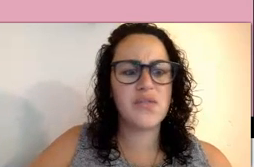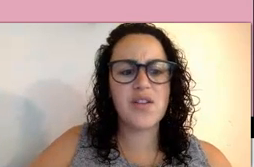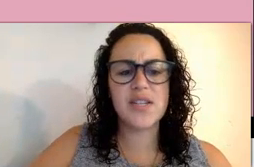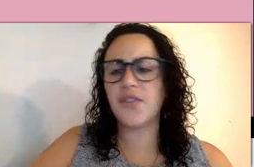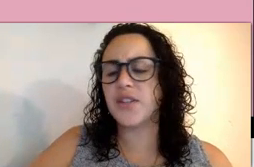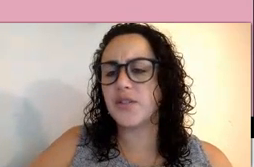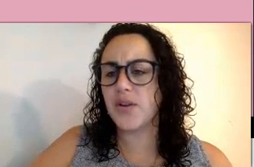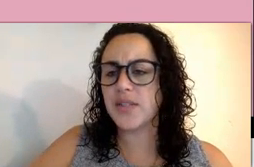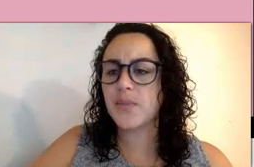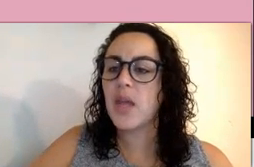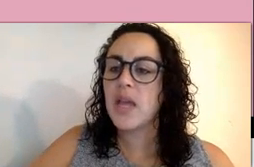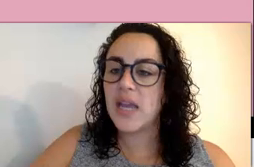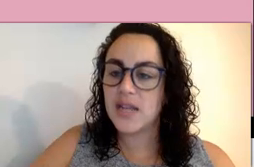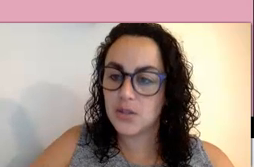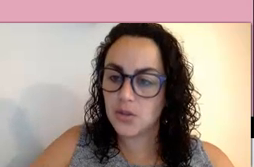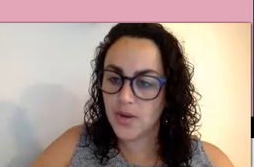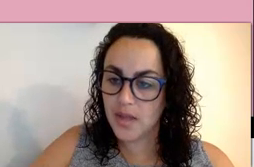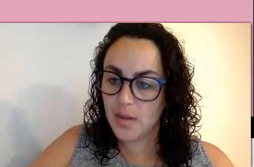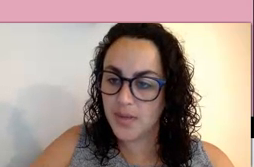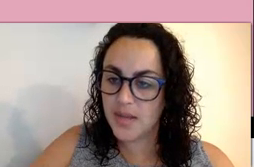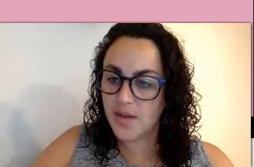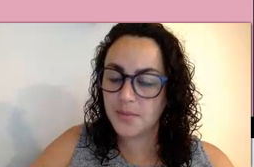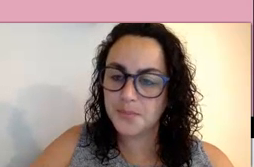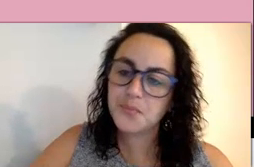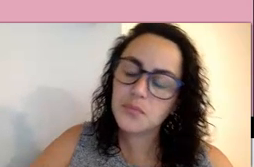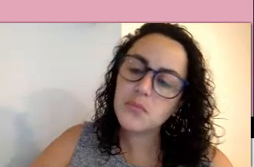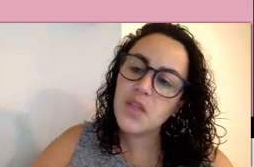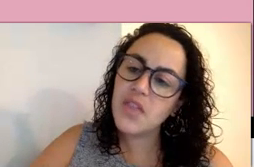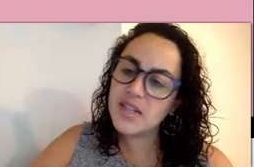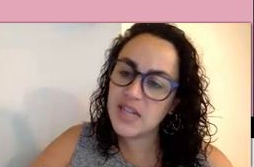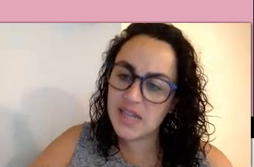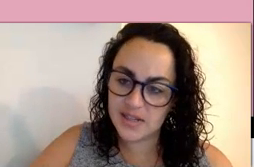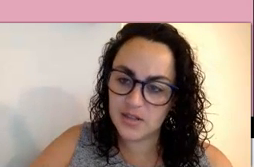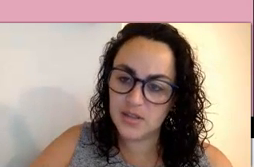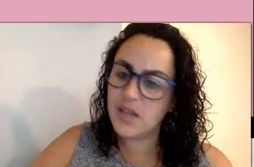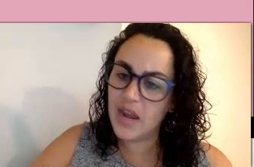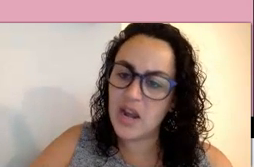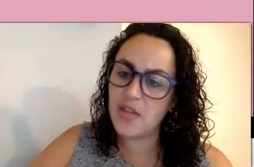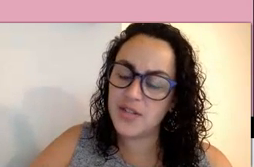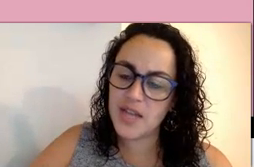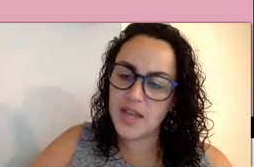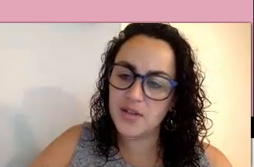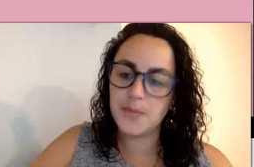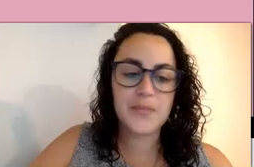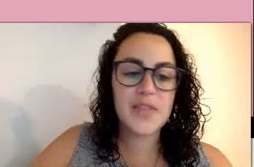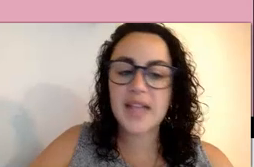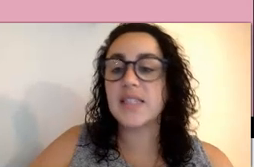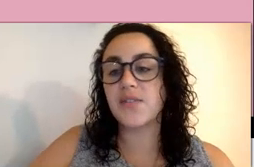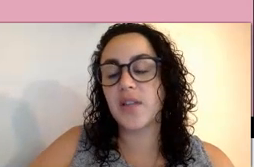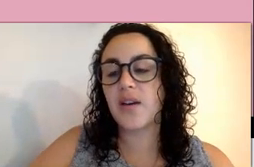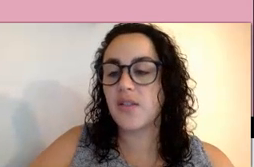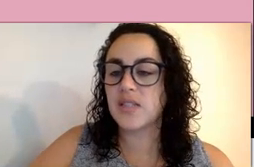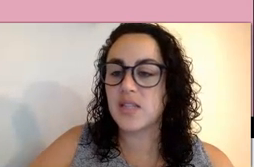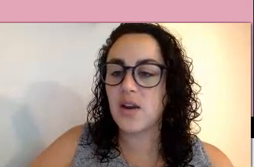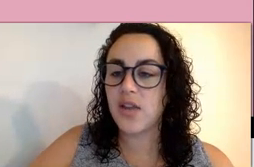it looks very different. Do you notice? It has this straight line up and down, then a diagonal, and then another diagonal. That's a